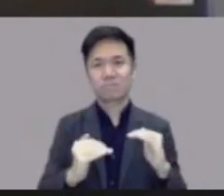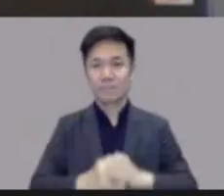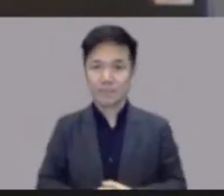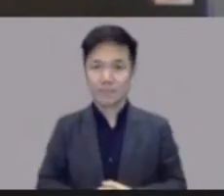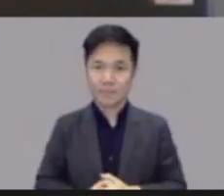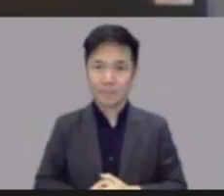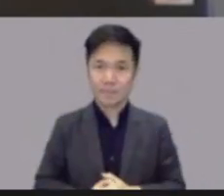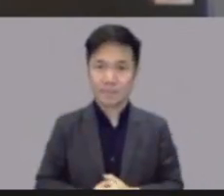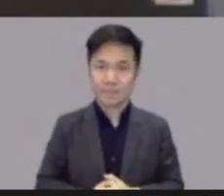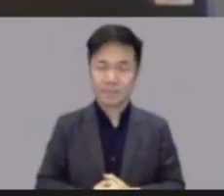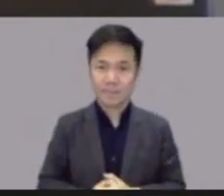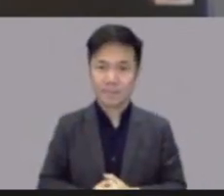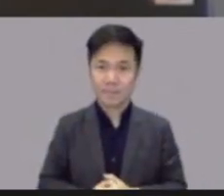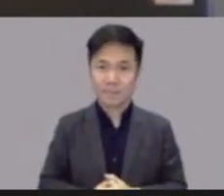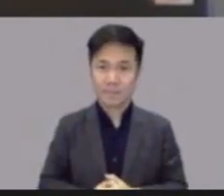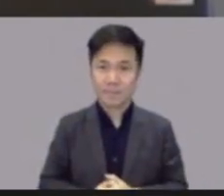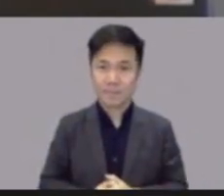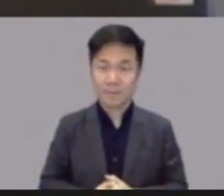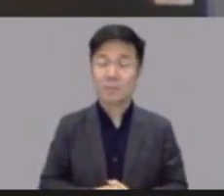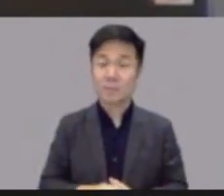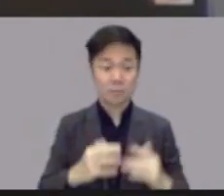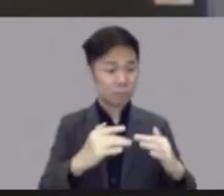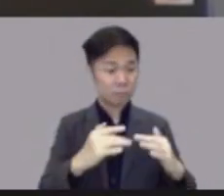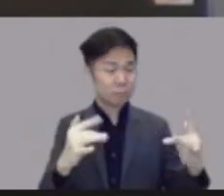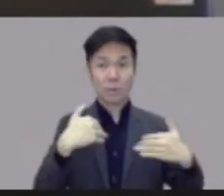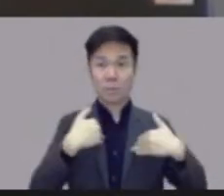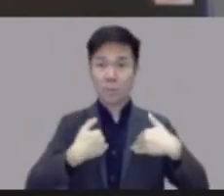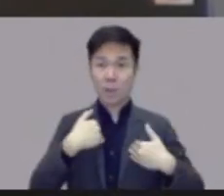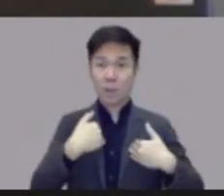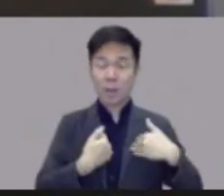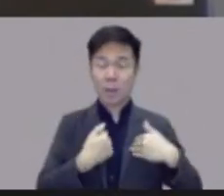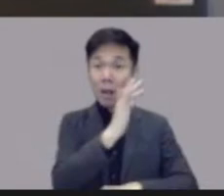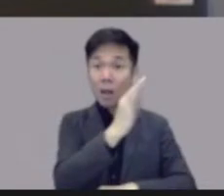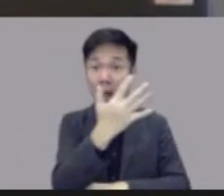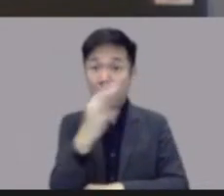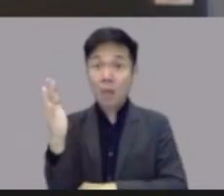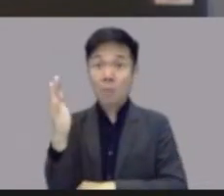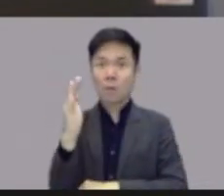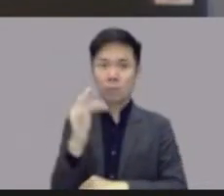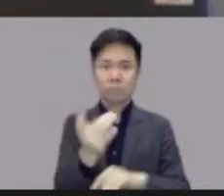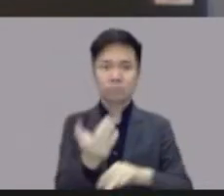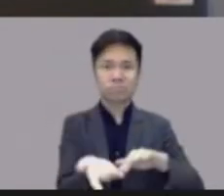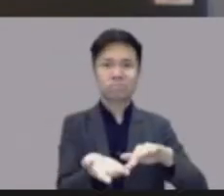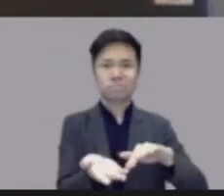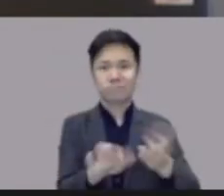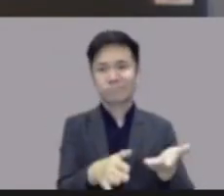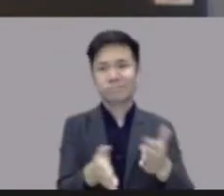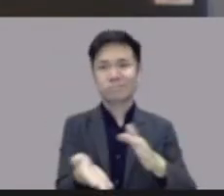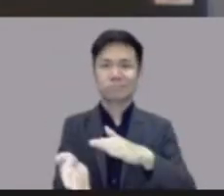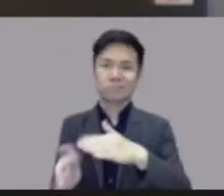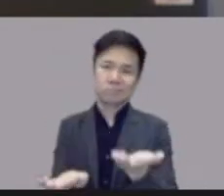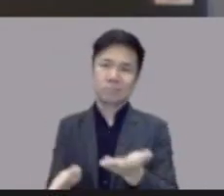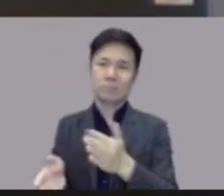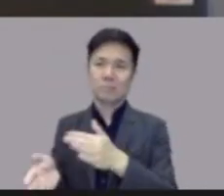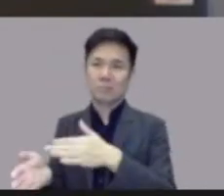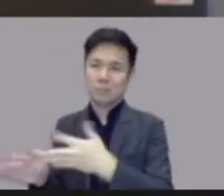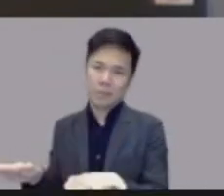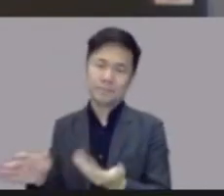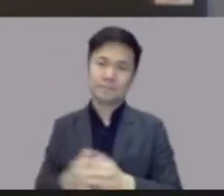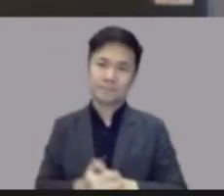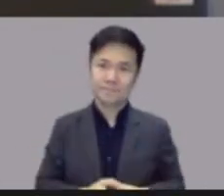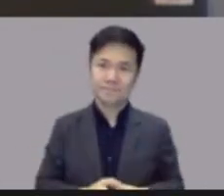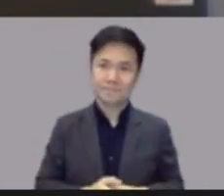mass extinction of biodiversity is also taking place in Asia and the Pacific biodiversity is still